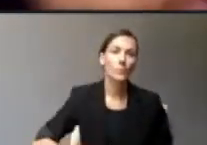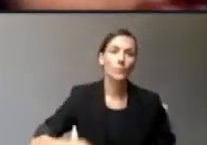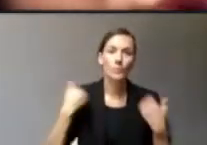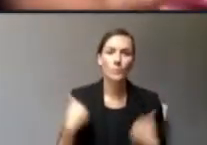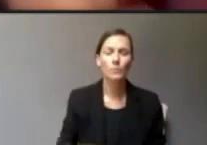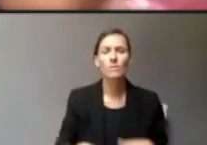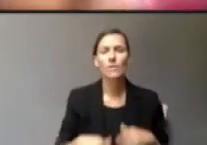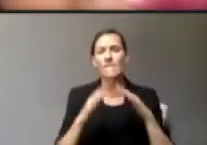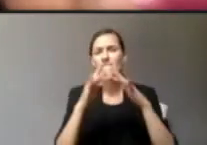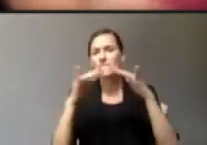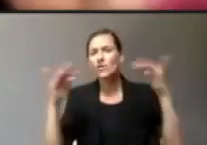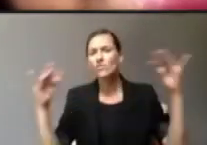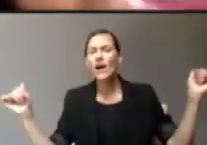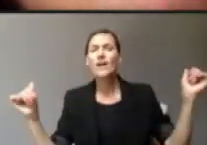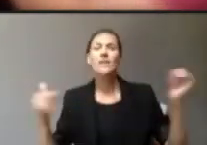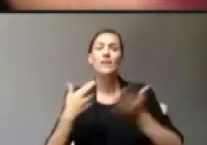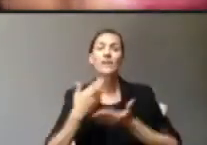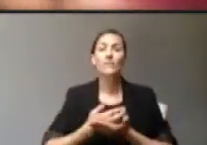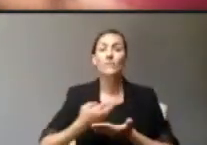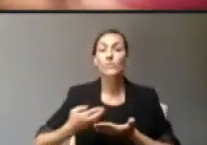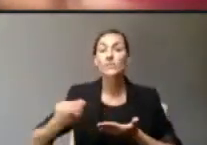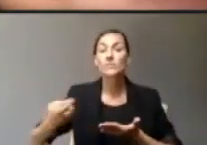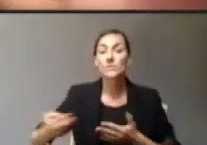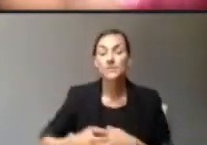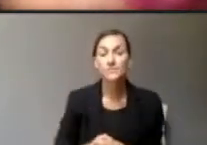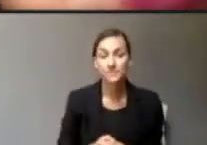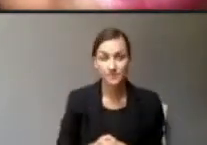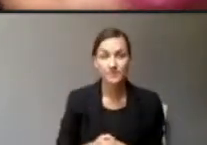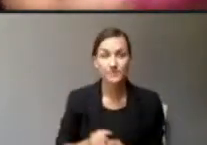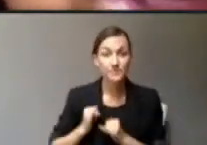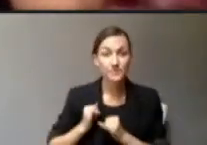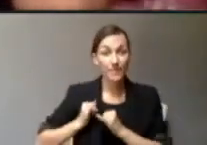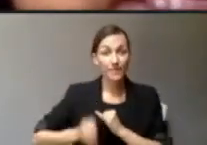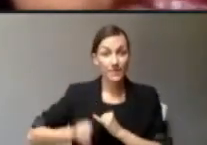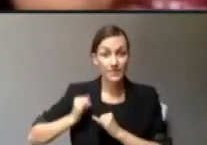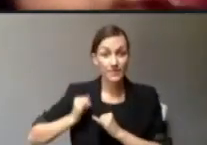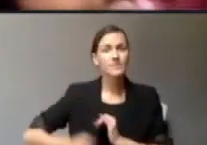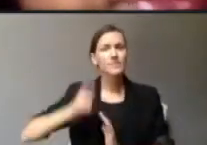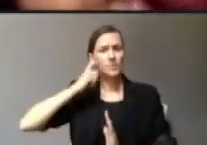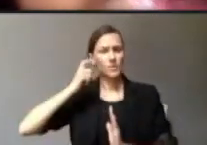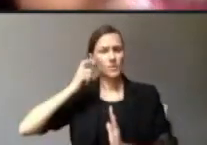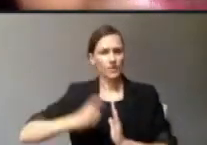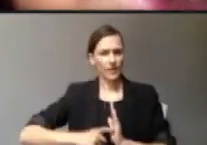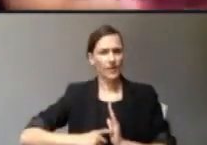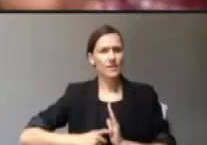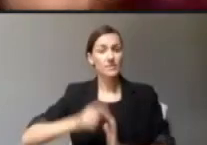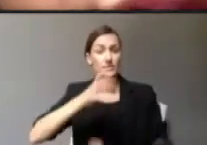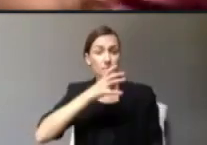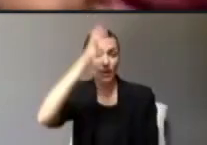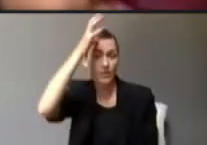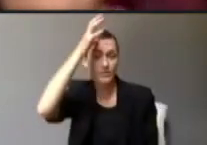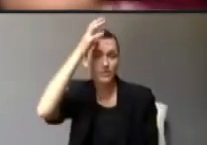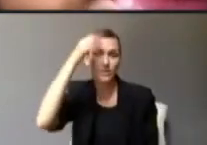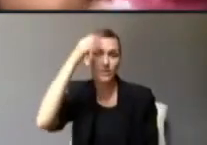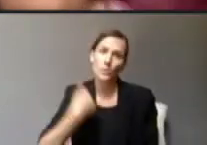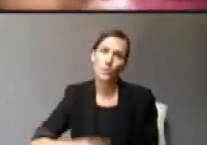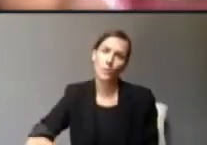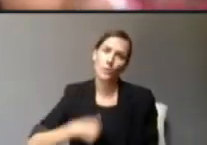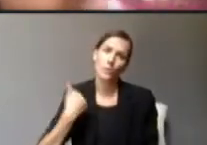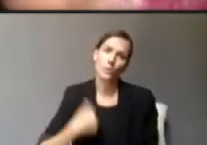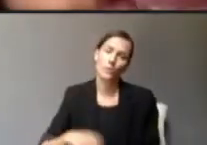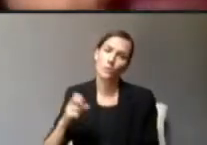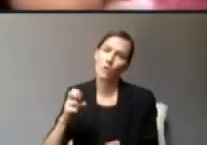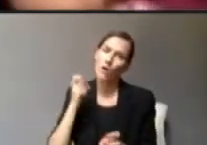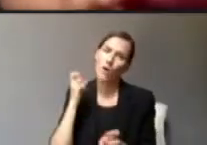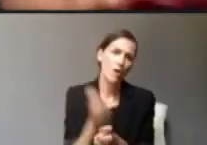of tools in our toolbox, if you will. And the last thing is, we recognize in this, for parents, that this is really hard. I